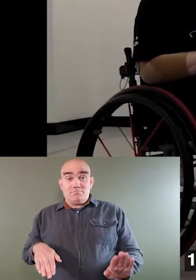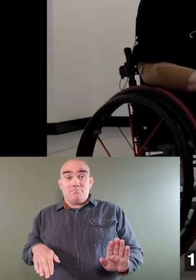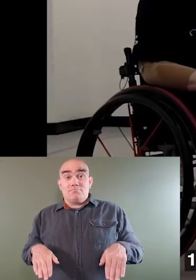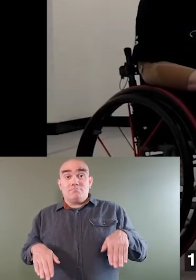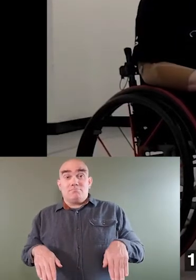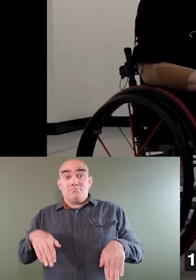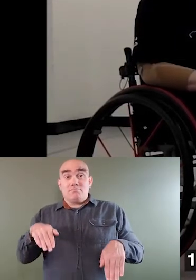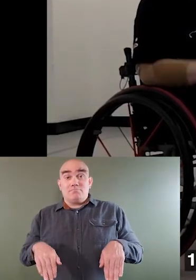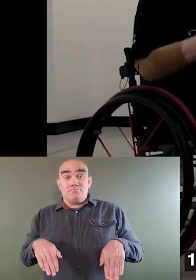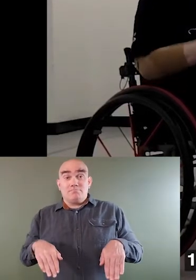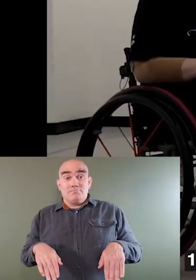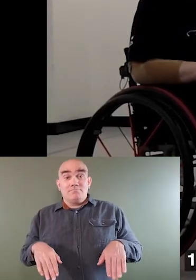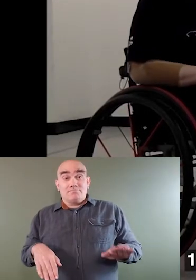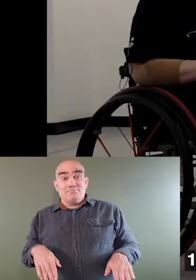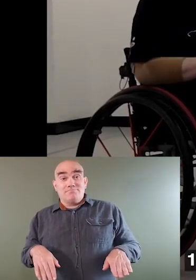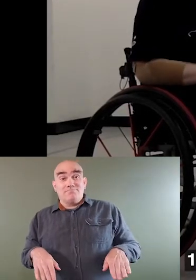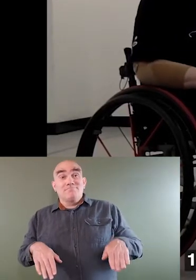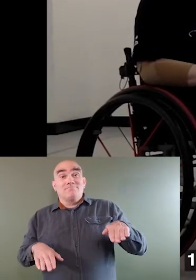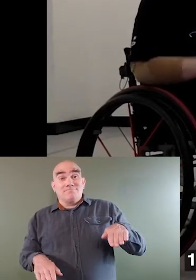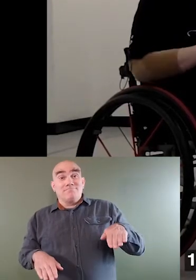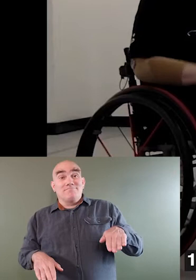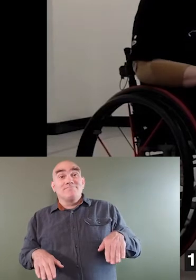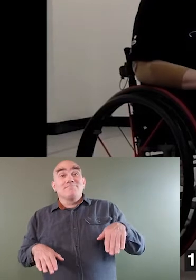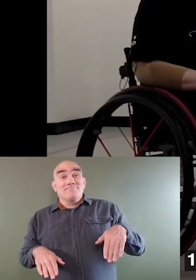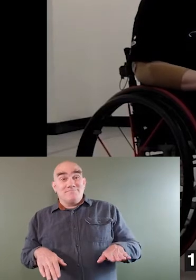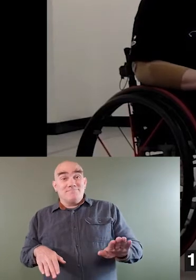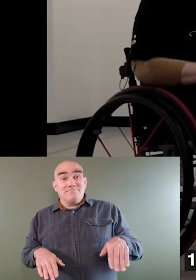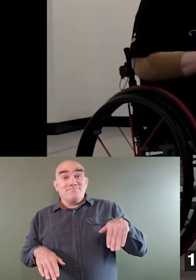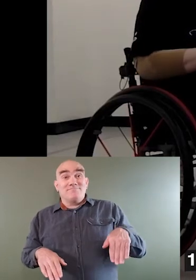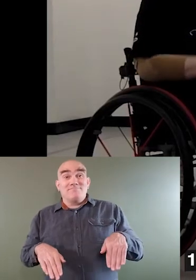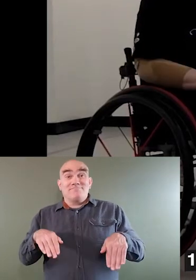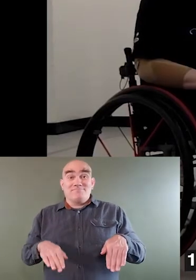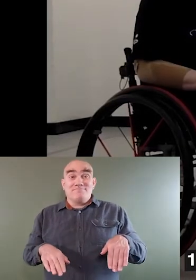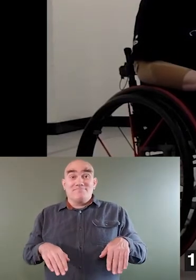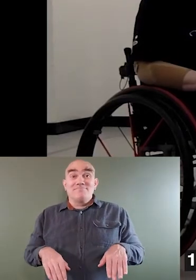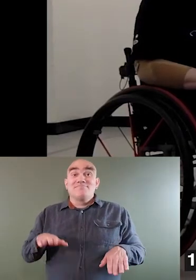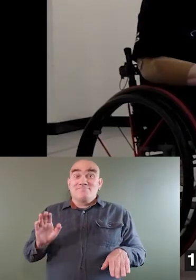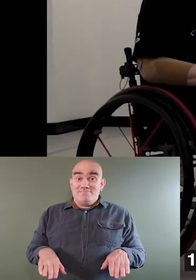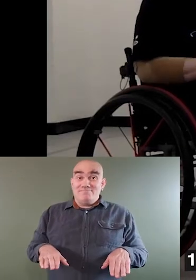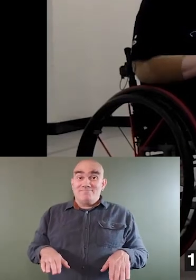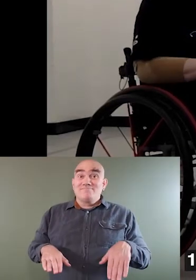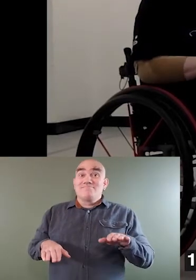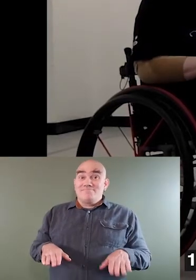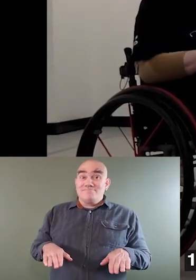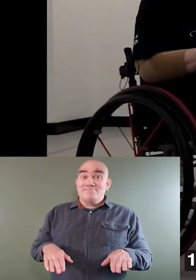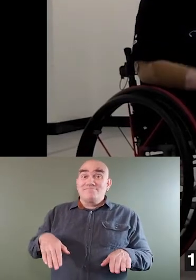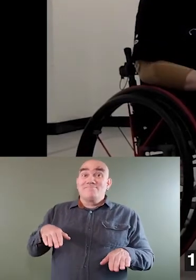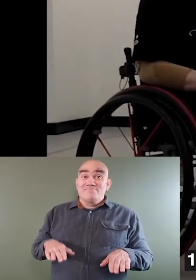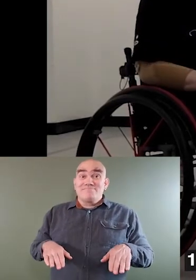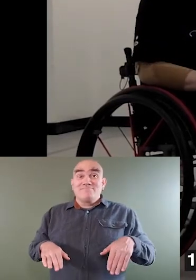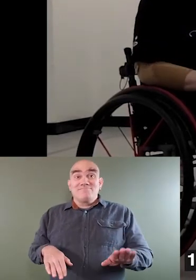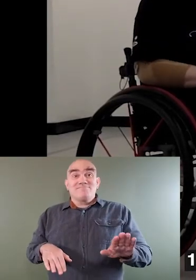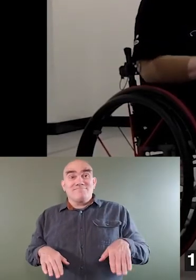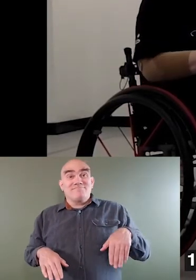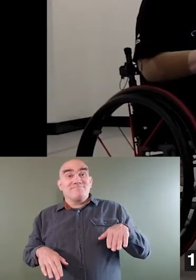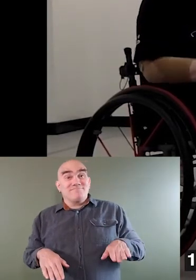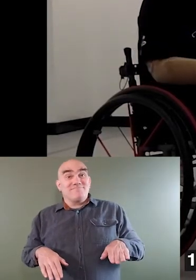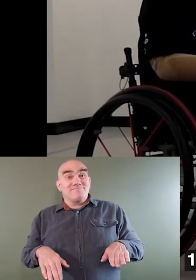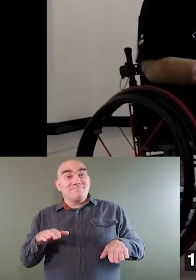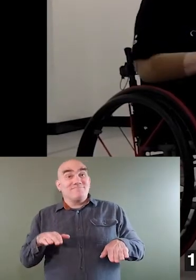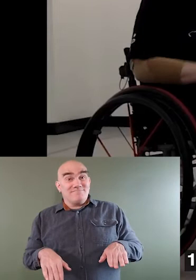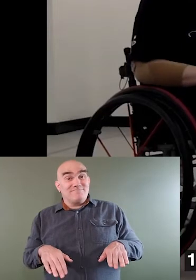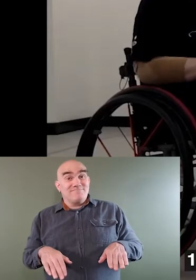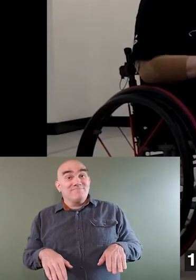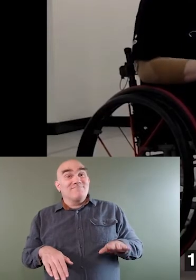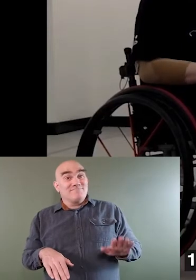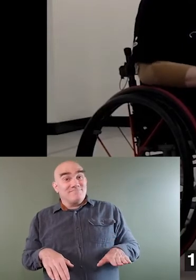and 4. 5, 6, and 7, and 8, 1, 2, and 3, and 4. 5, 6,